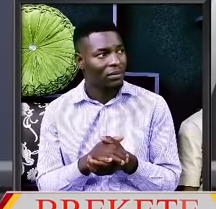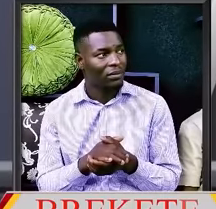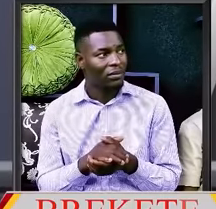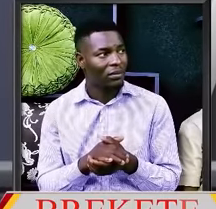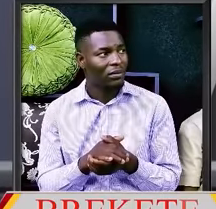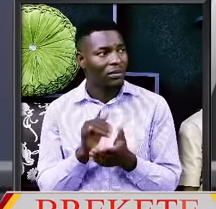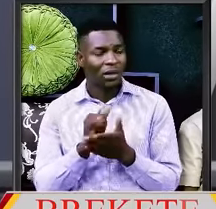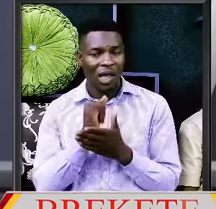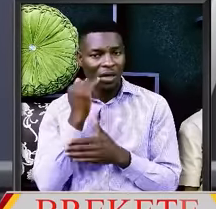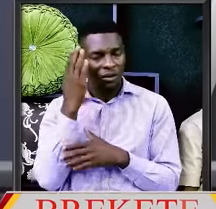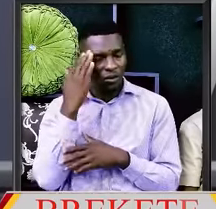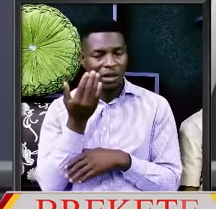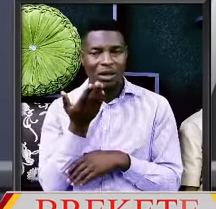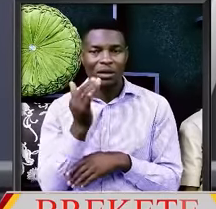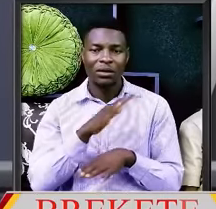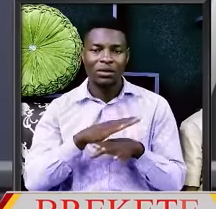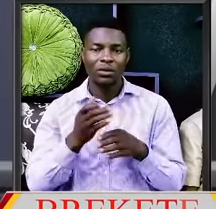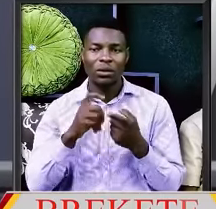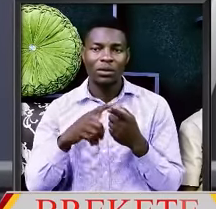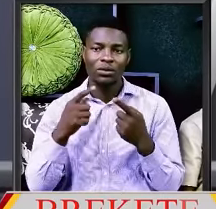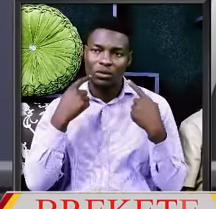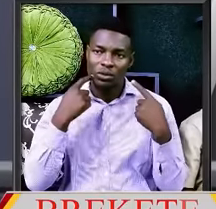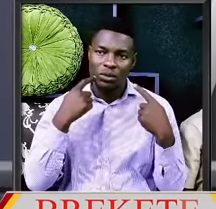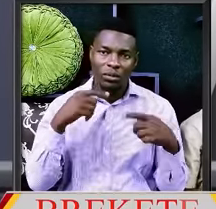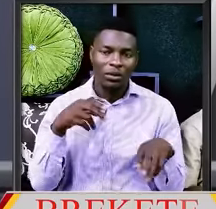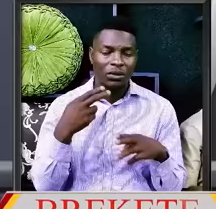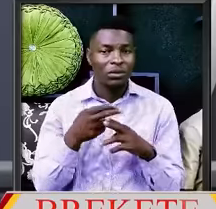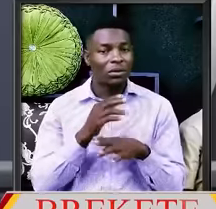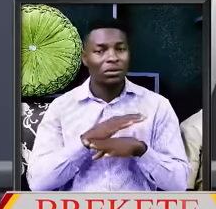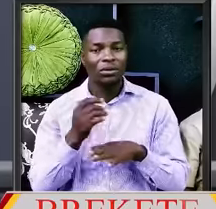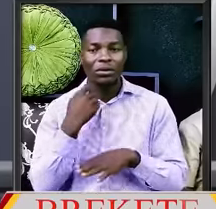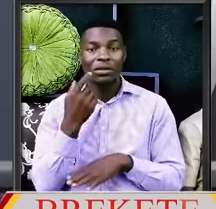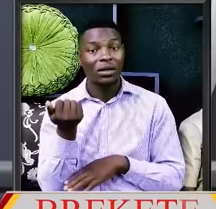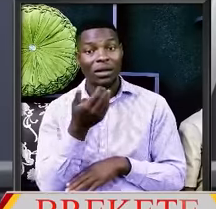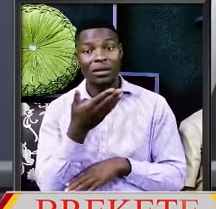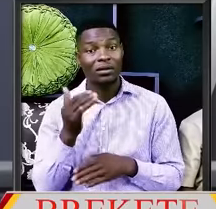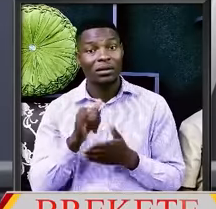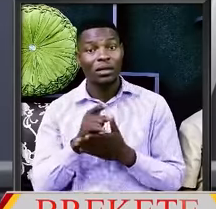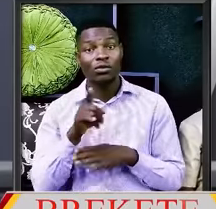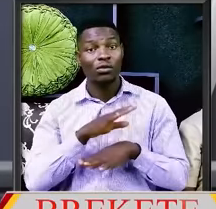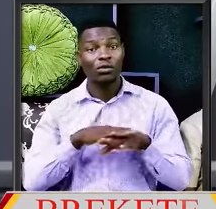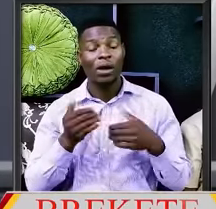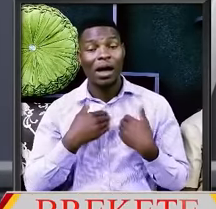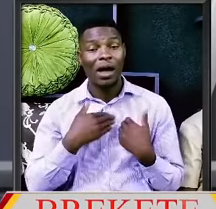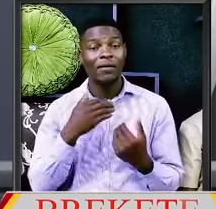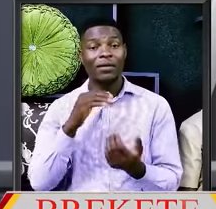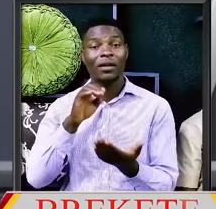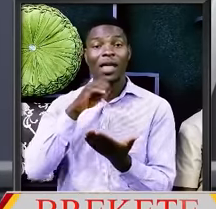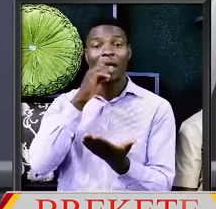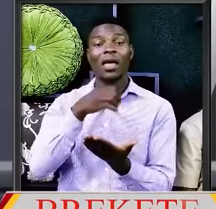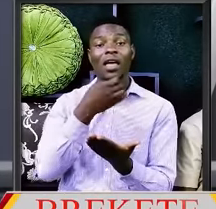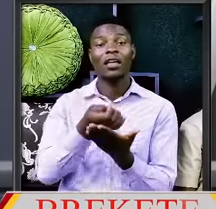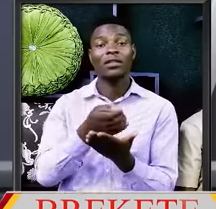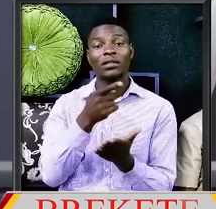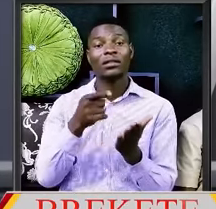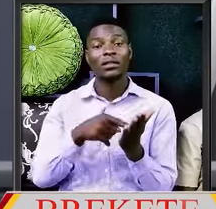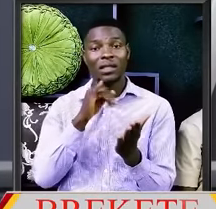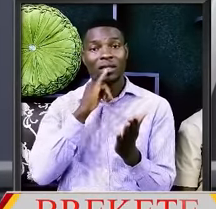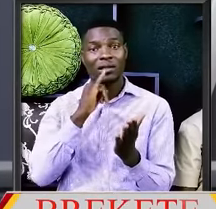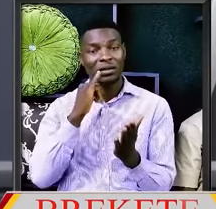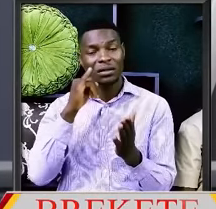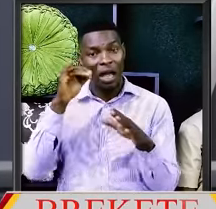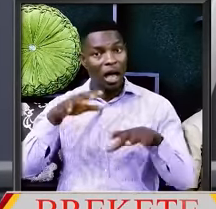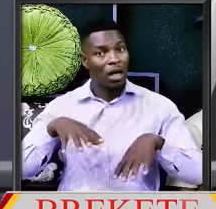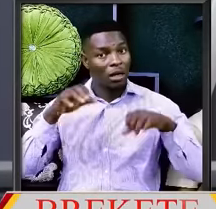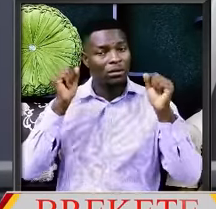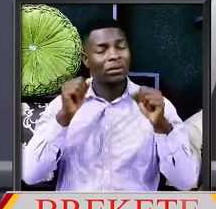that. They don't want to come. Make one another talk with you and not get evidence. This one is speculation. How you take no? That is